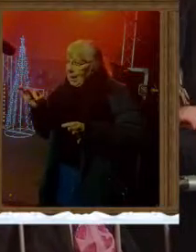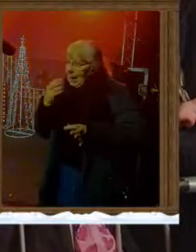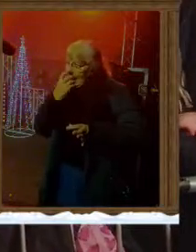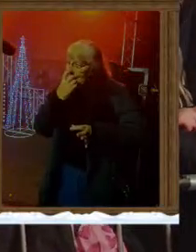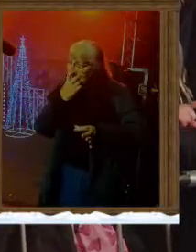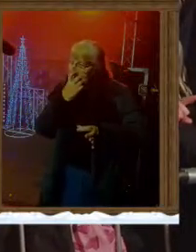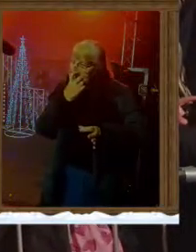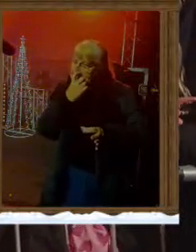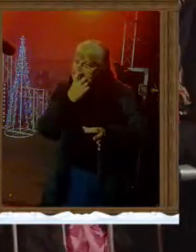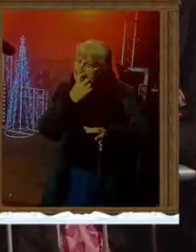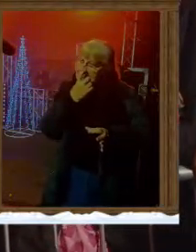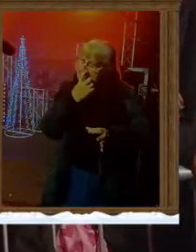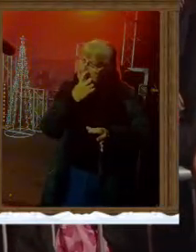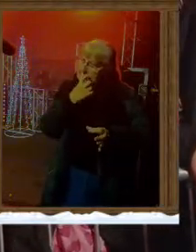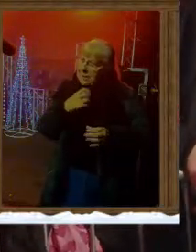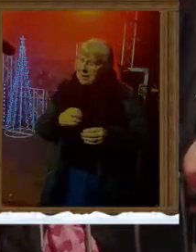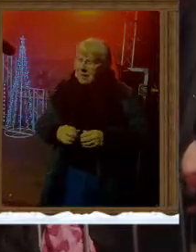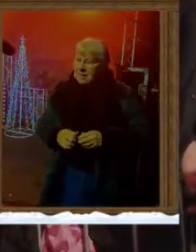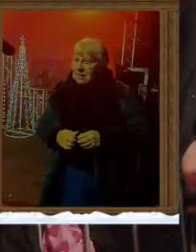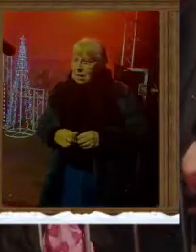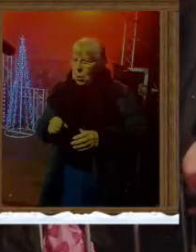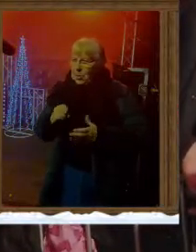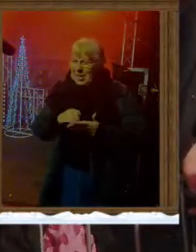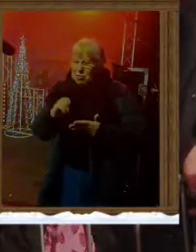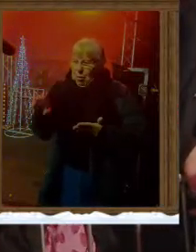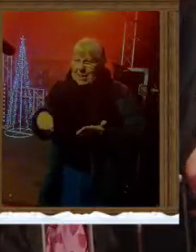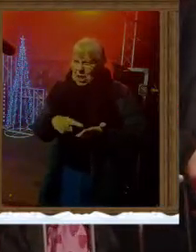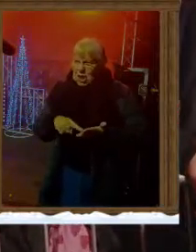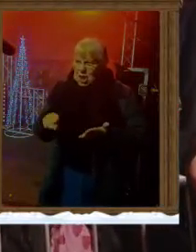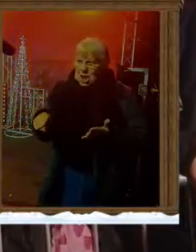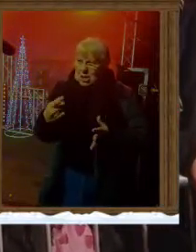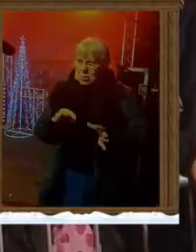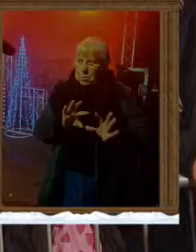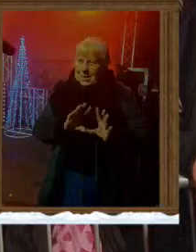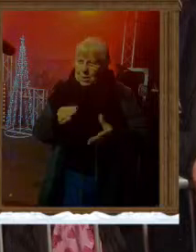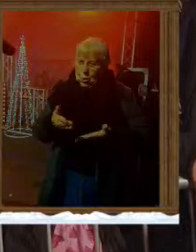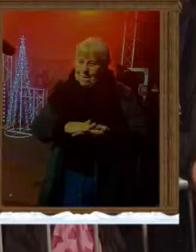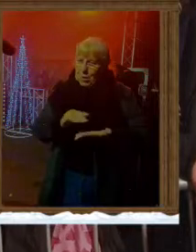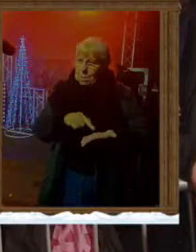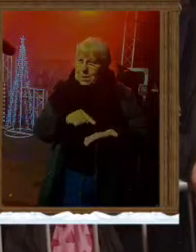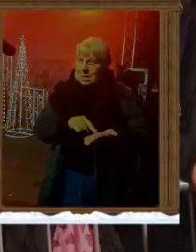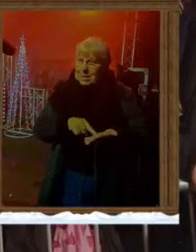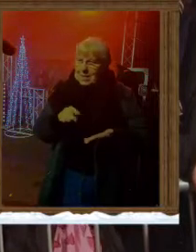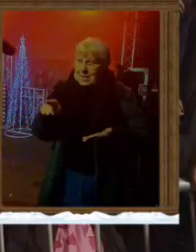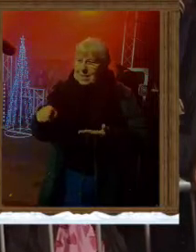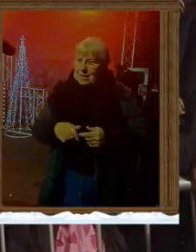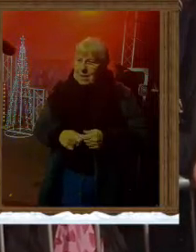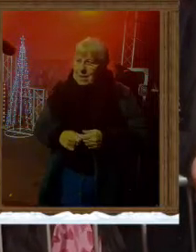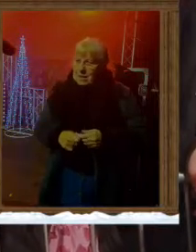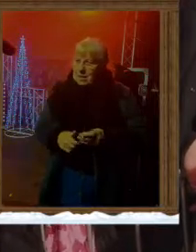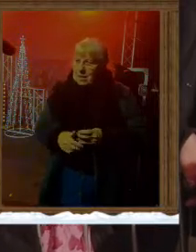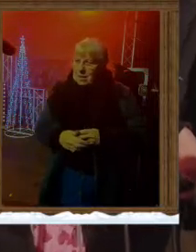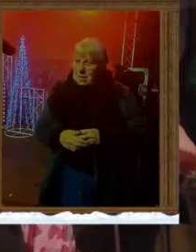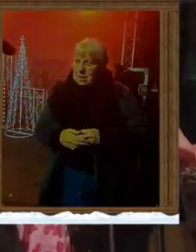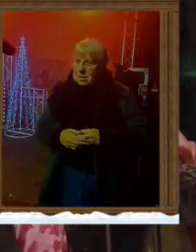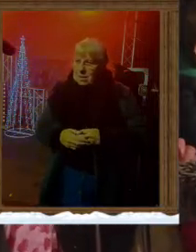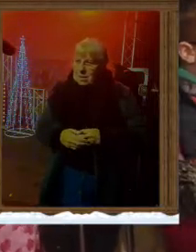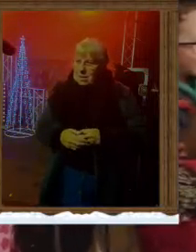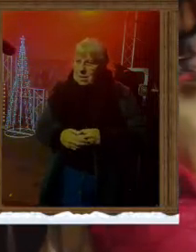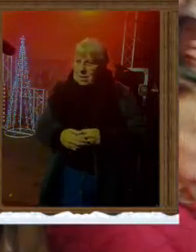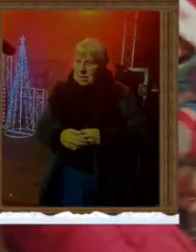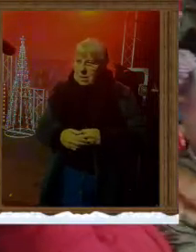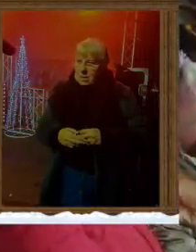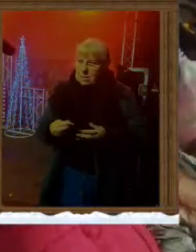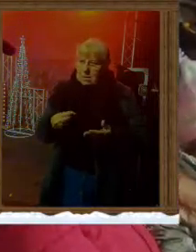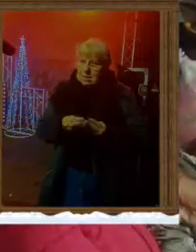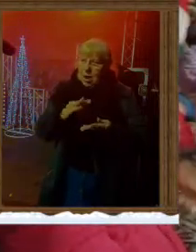her something good. No, no, that's a rubbish one. Hold on. Pick one of these envelopes. Keep that one as well. Hold on. Pick an